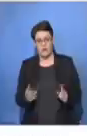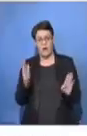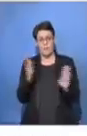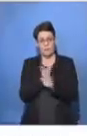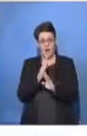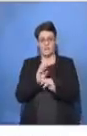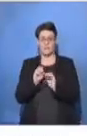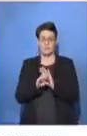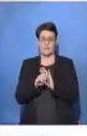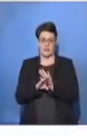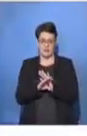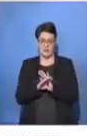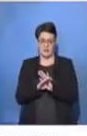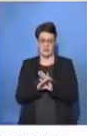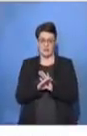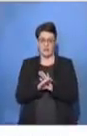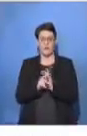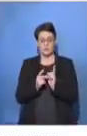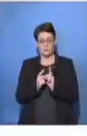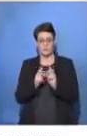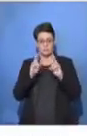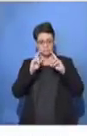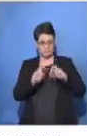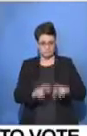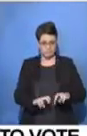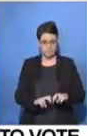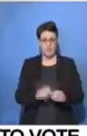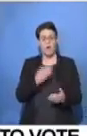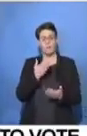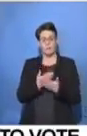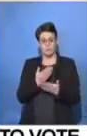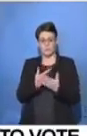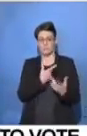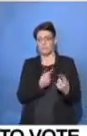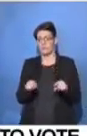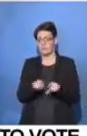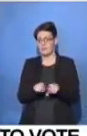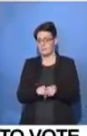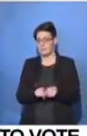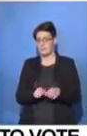private media to explore the possibility of doing the same.